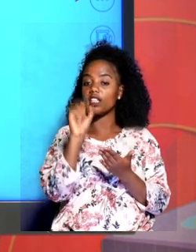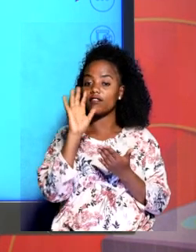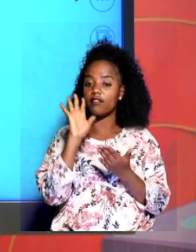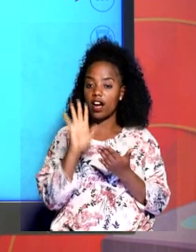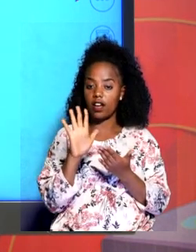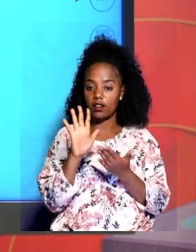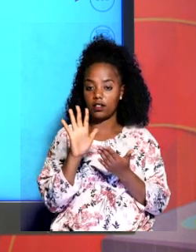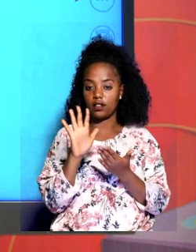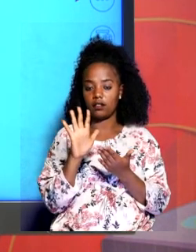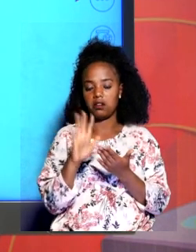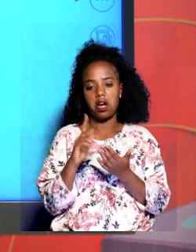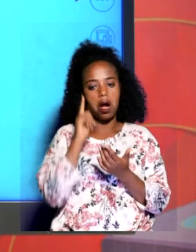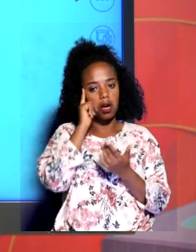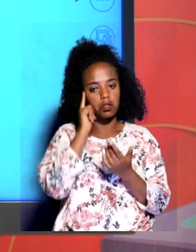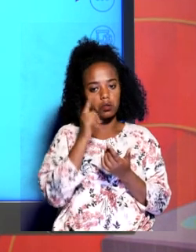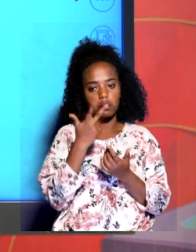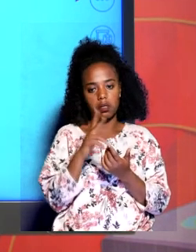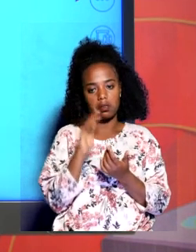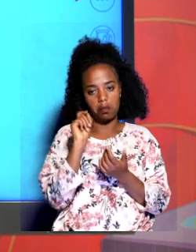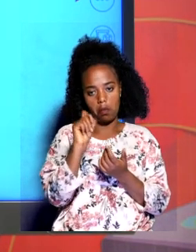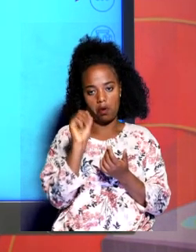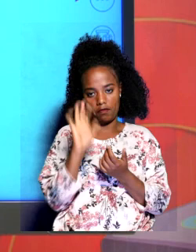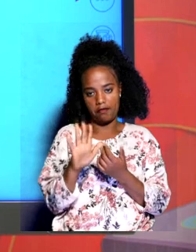13.5, assume 13.5 to be here.